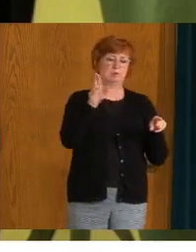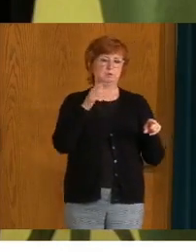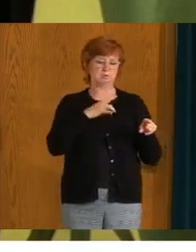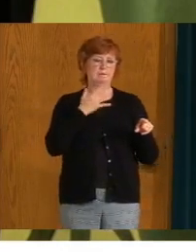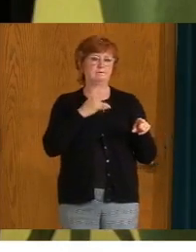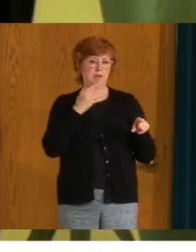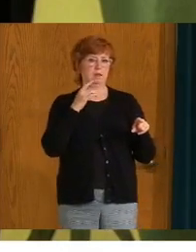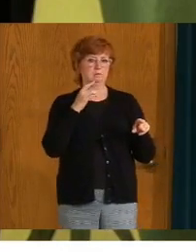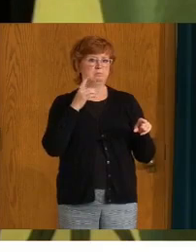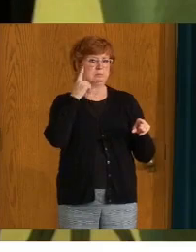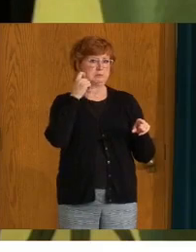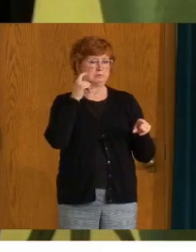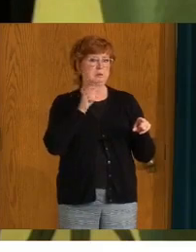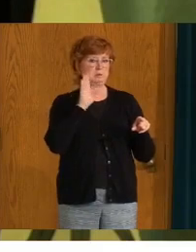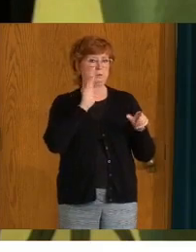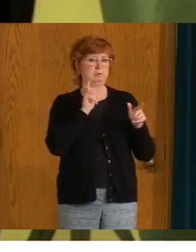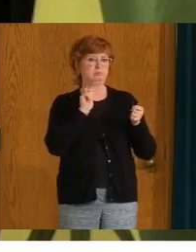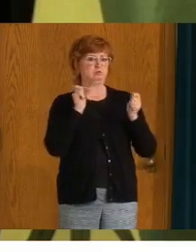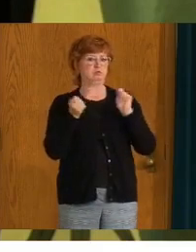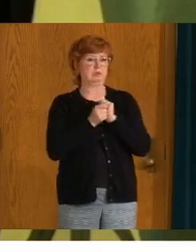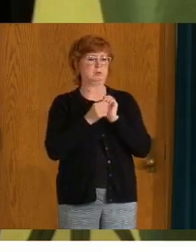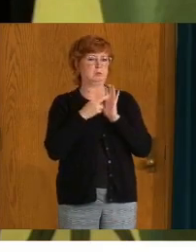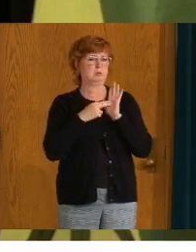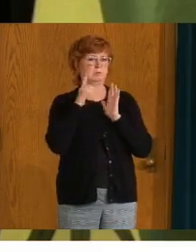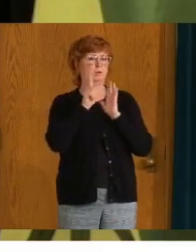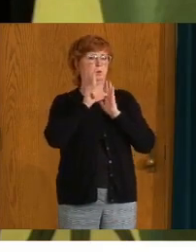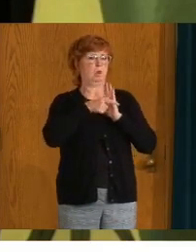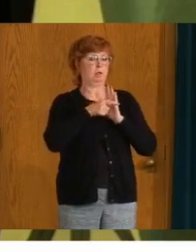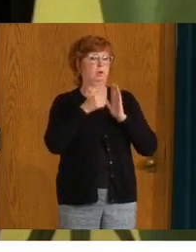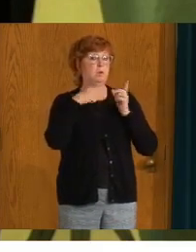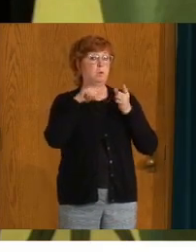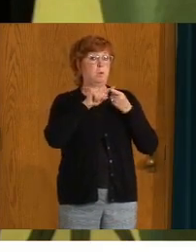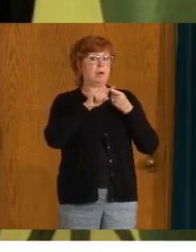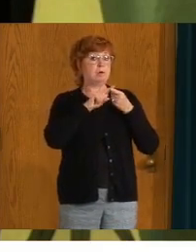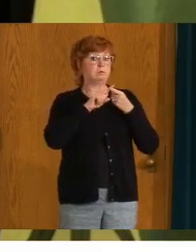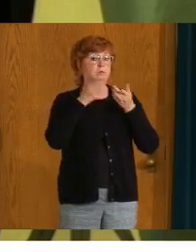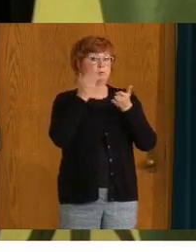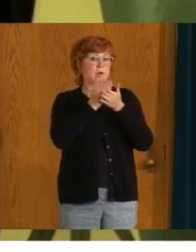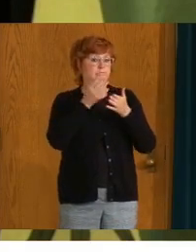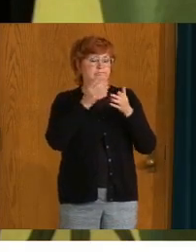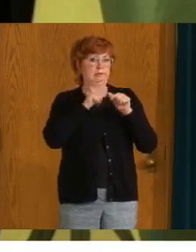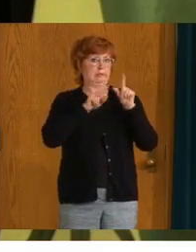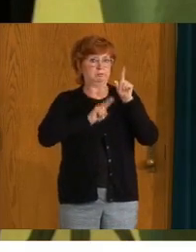foreseeable future, maybe not forever, but for some period of time. This